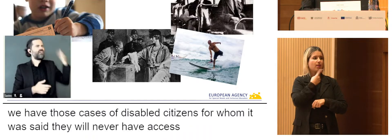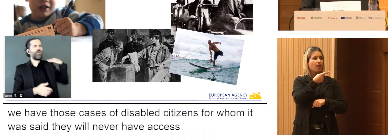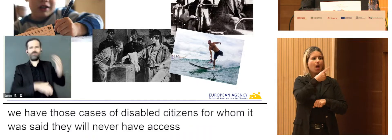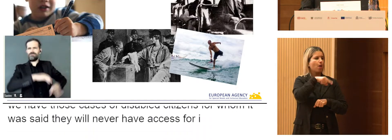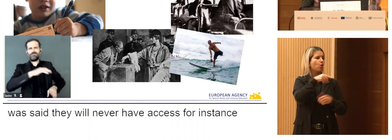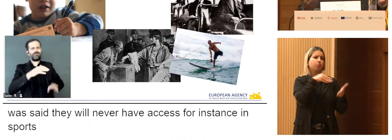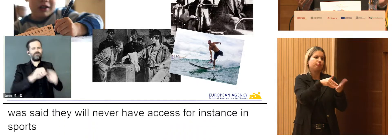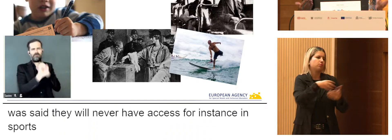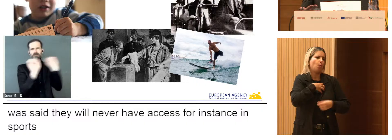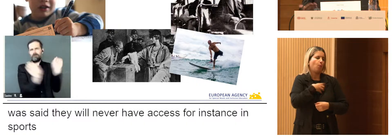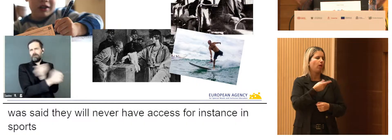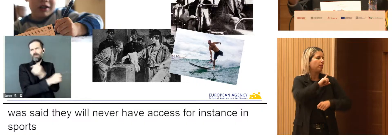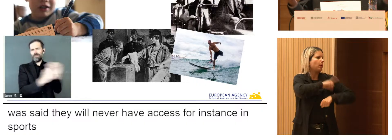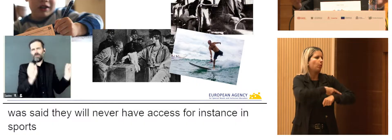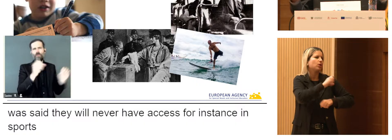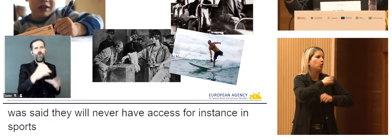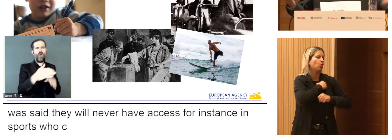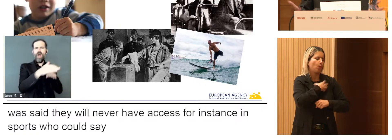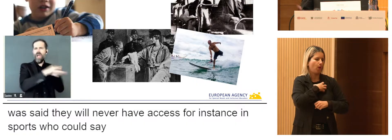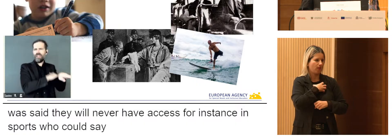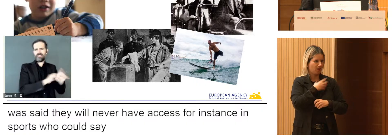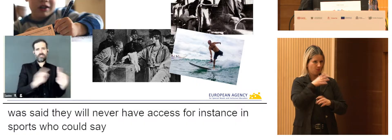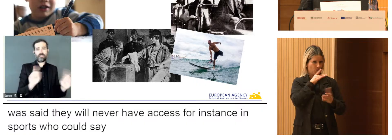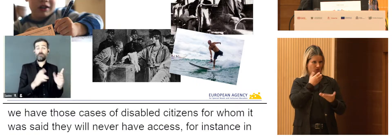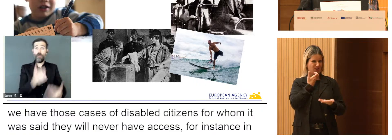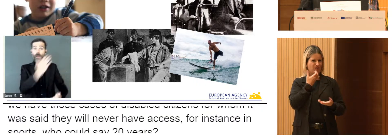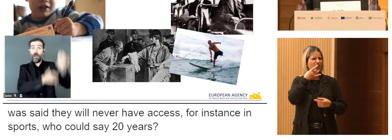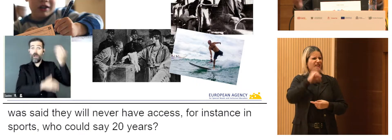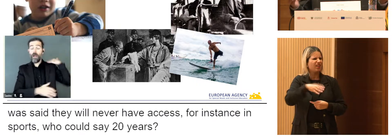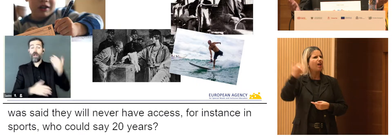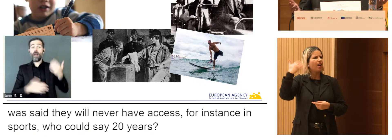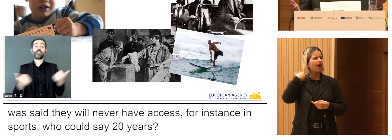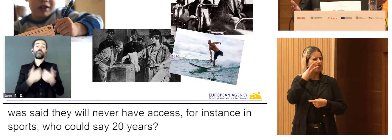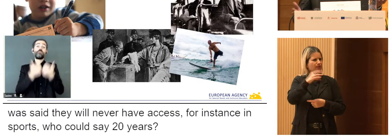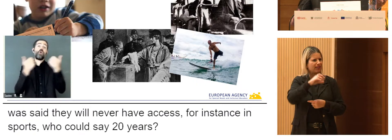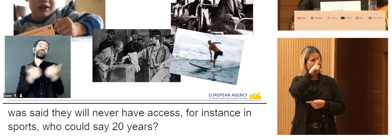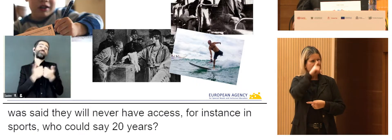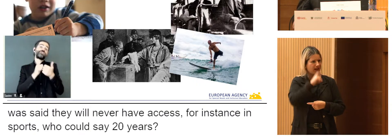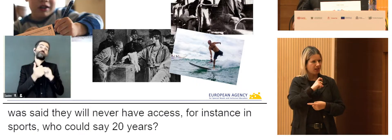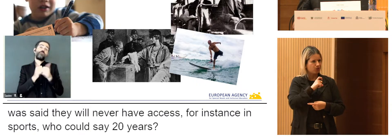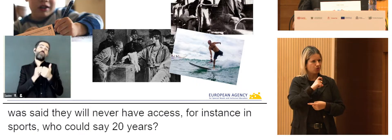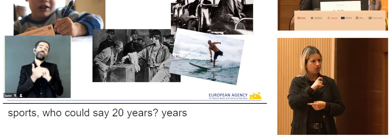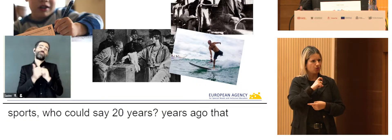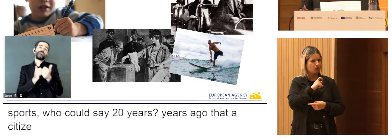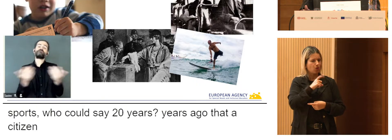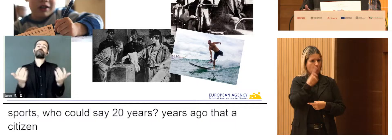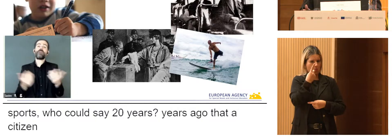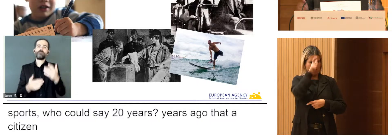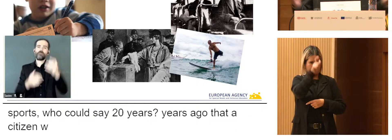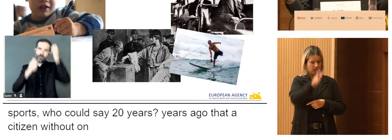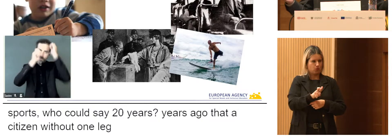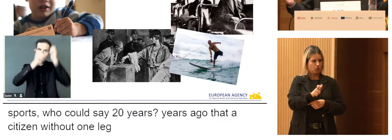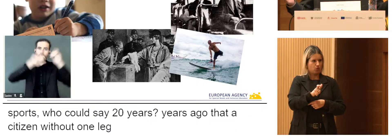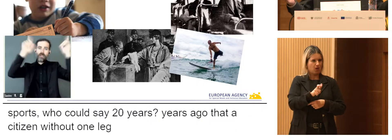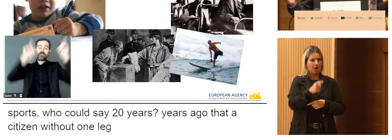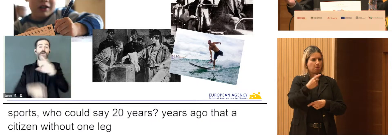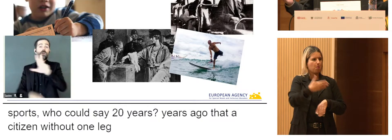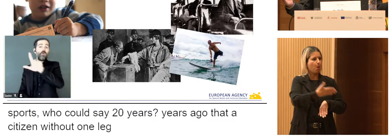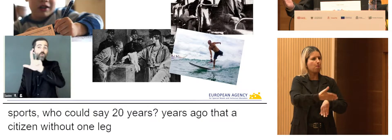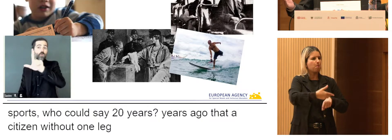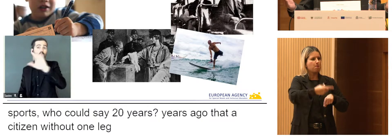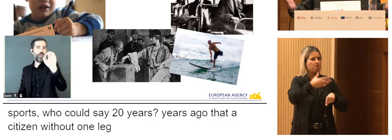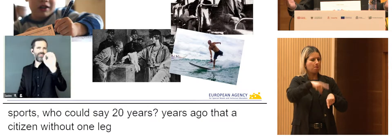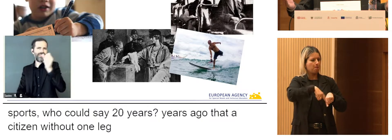sports, who could say 20 years ago that a citizen without one leg could be